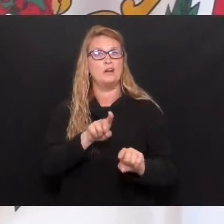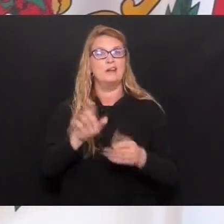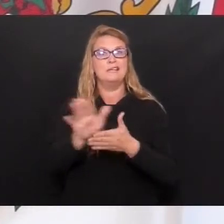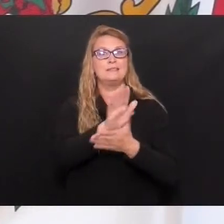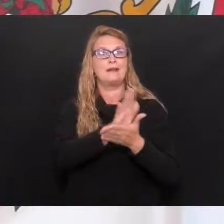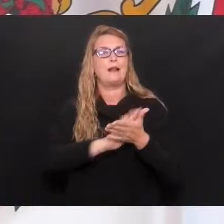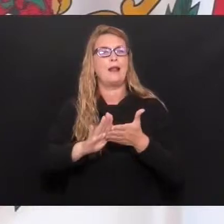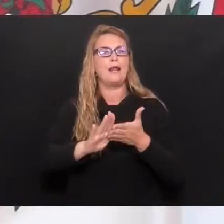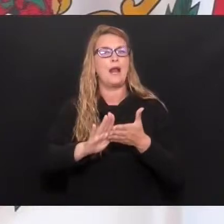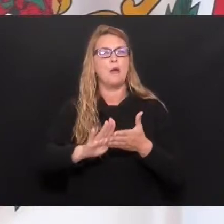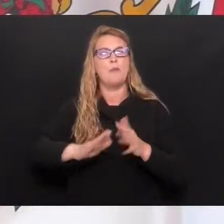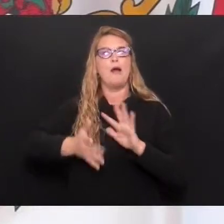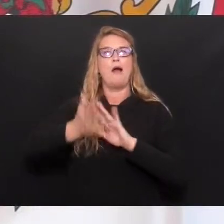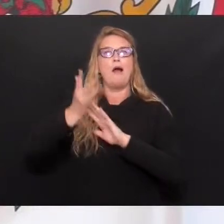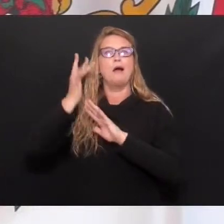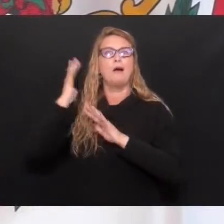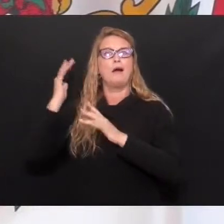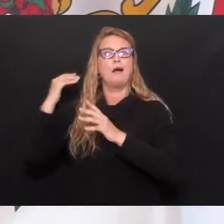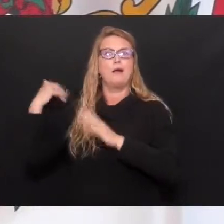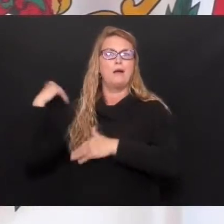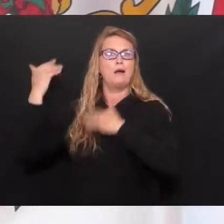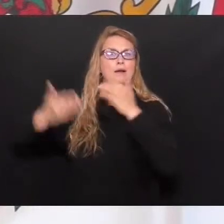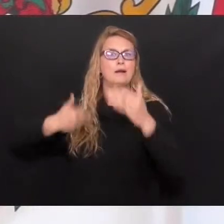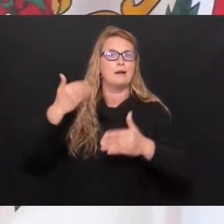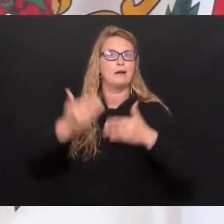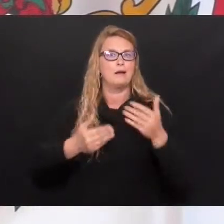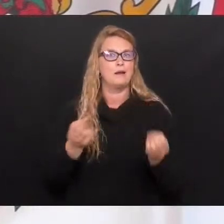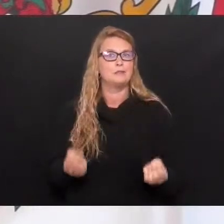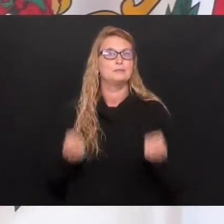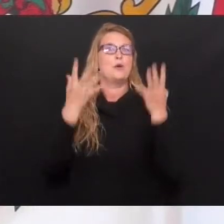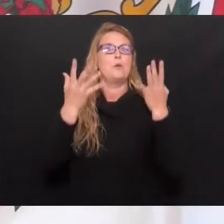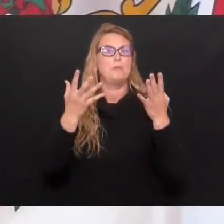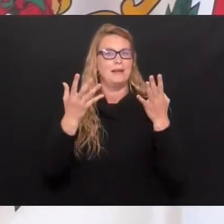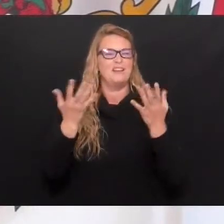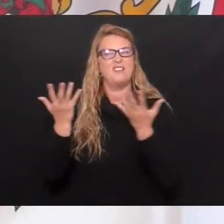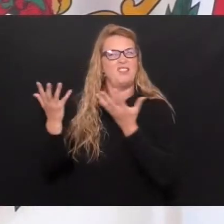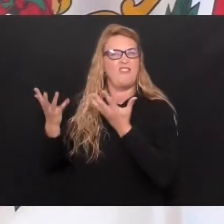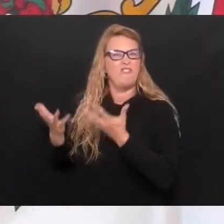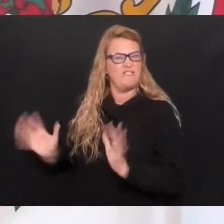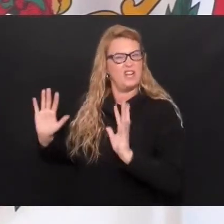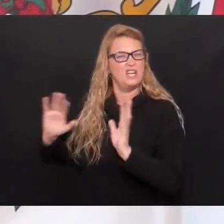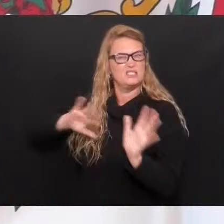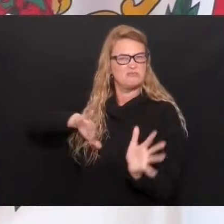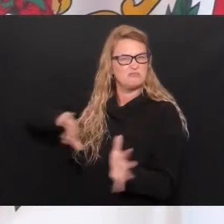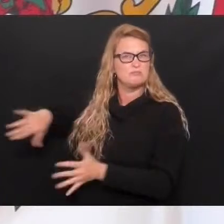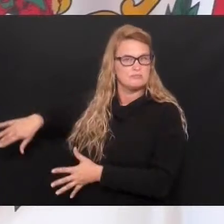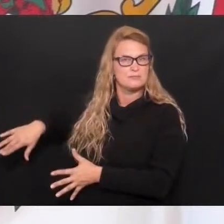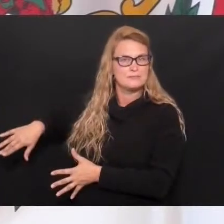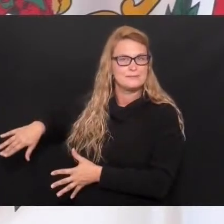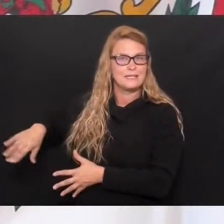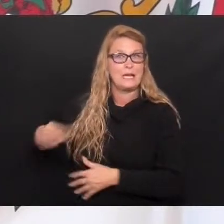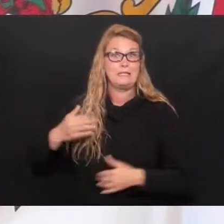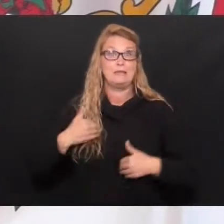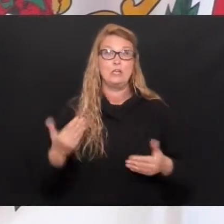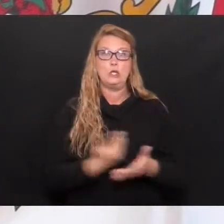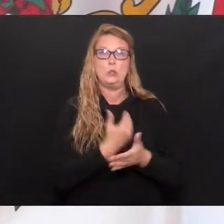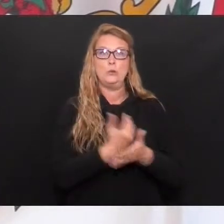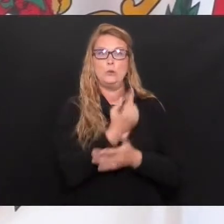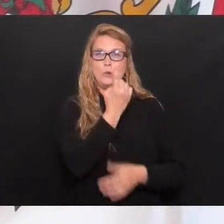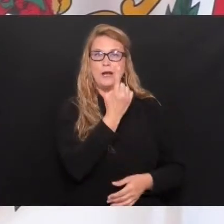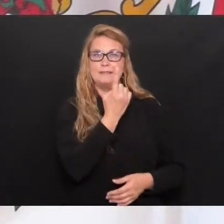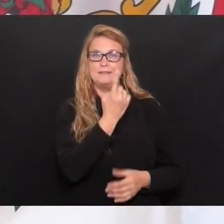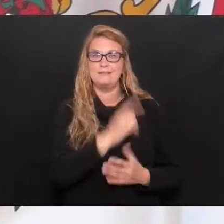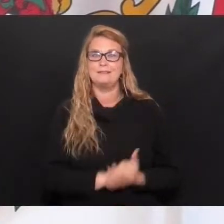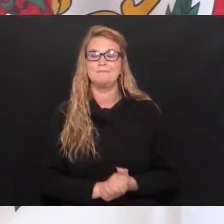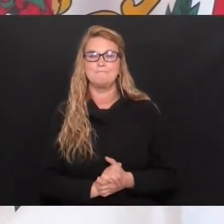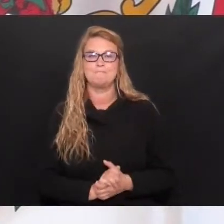ones, to clean up the ones that had run their course, done their good work, and absolutely run their